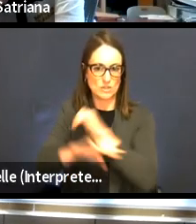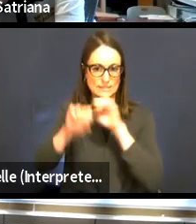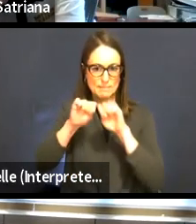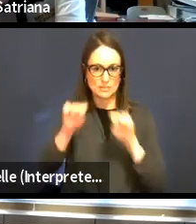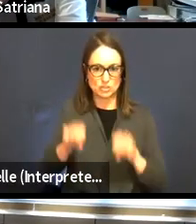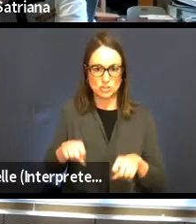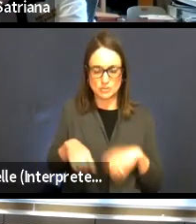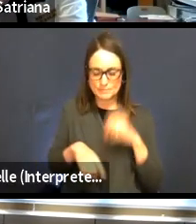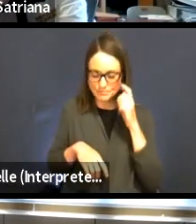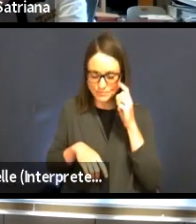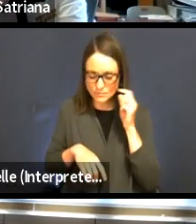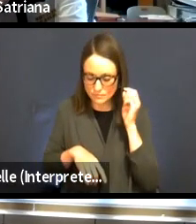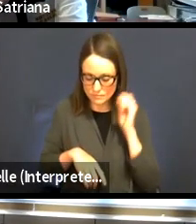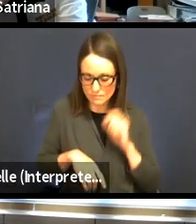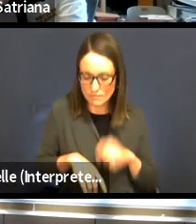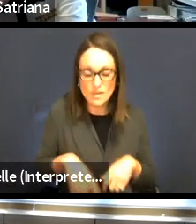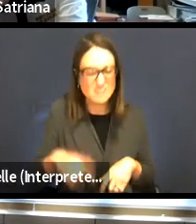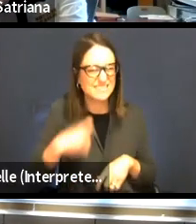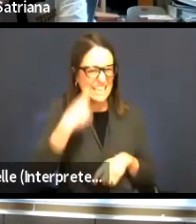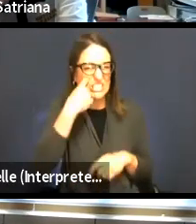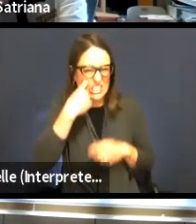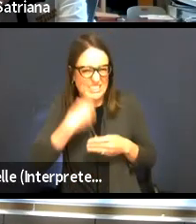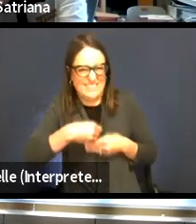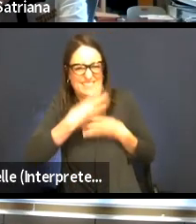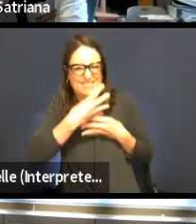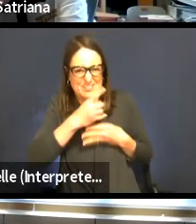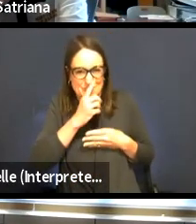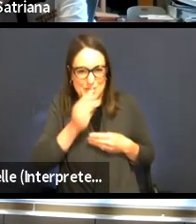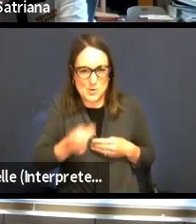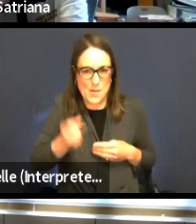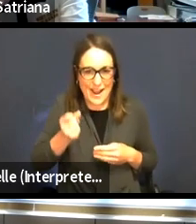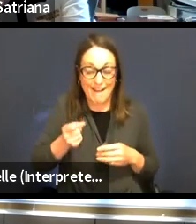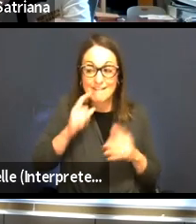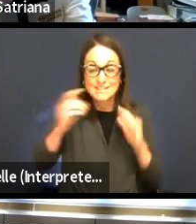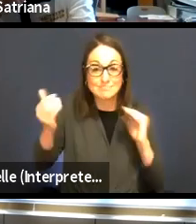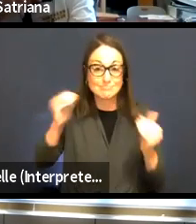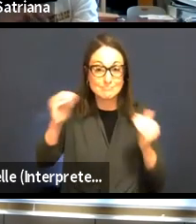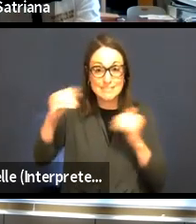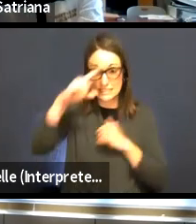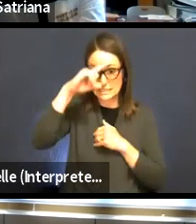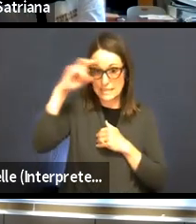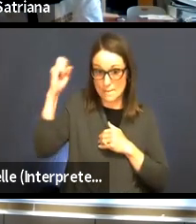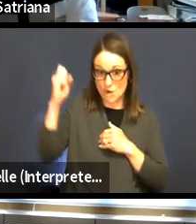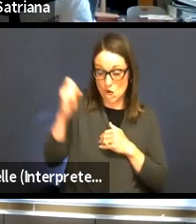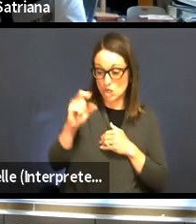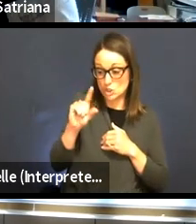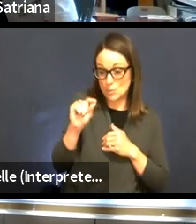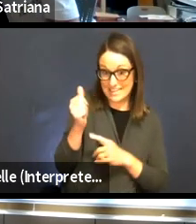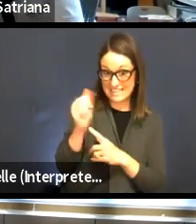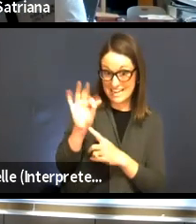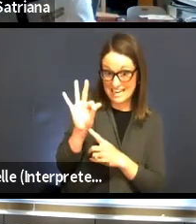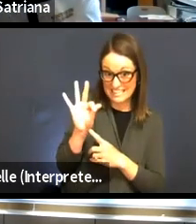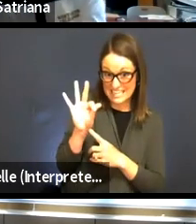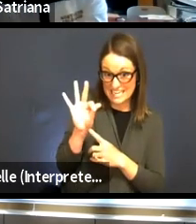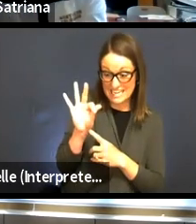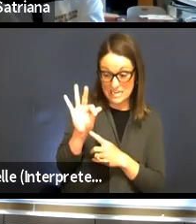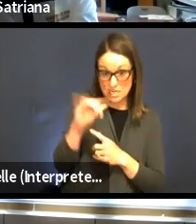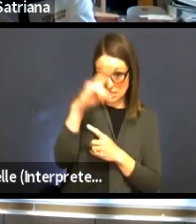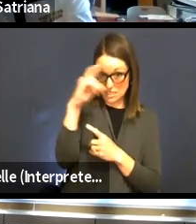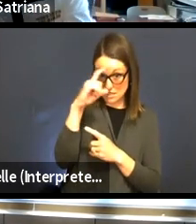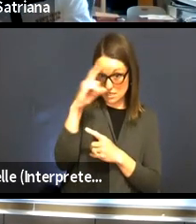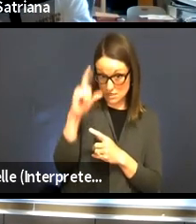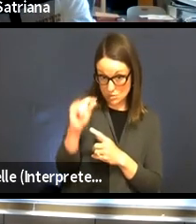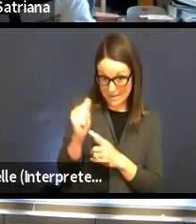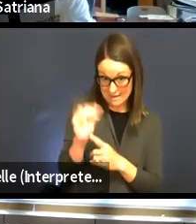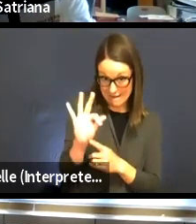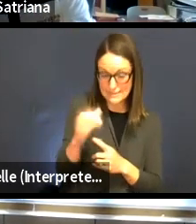So I did just look it up real quick. Compared to summer of 2019, Summer 2019, we had a